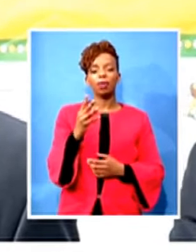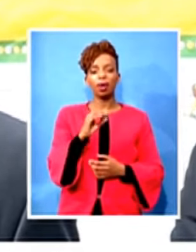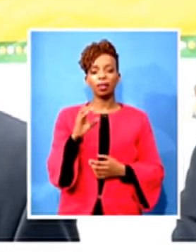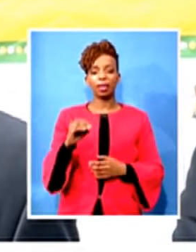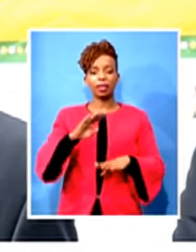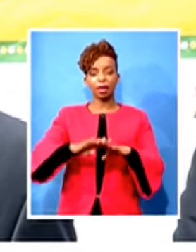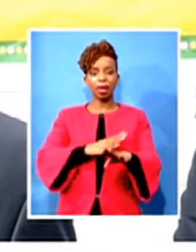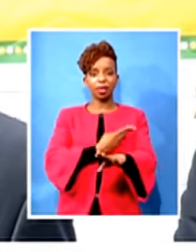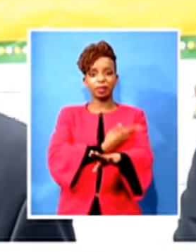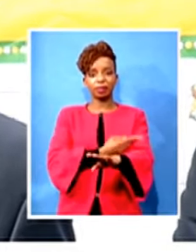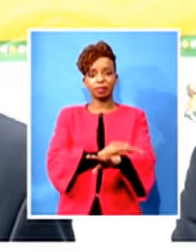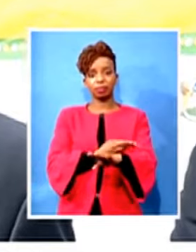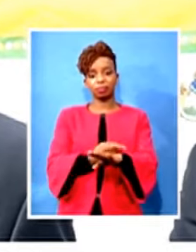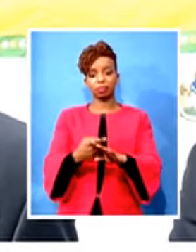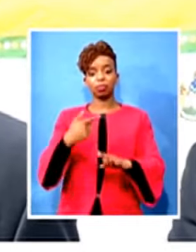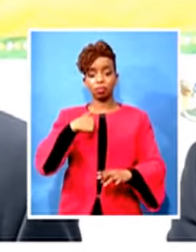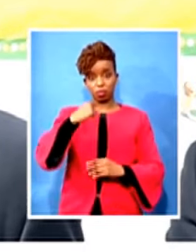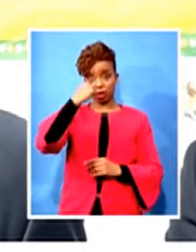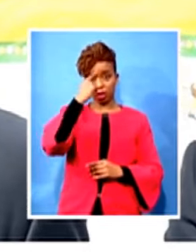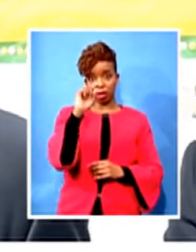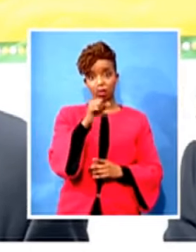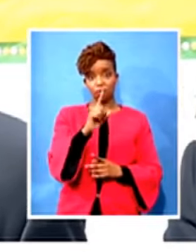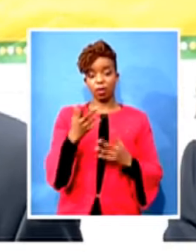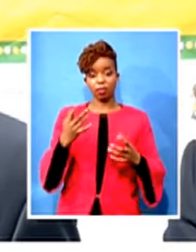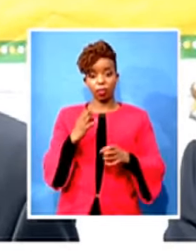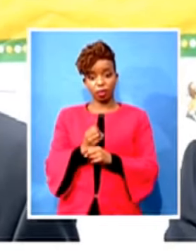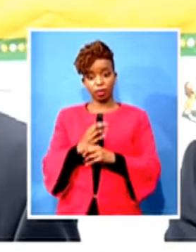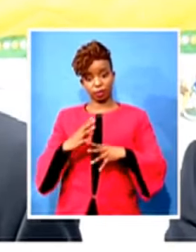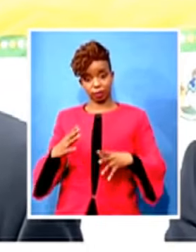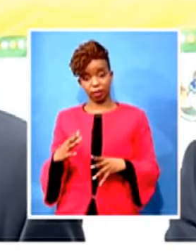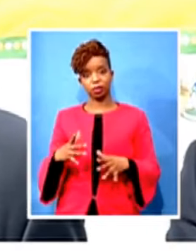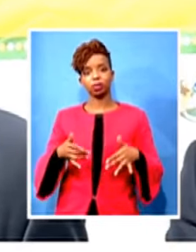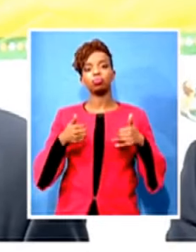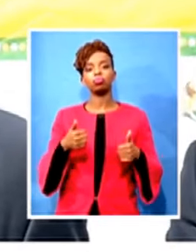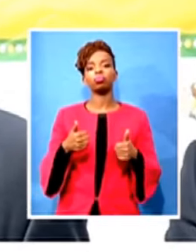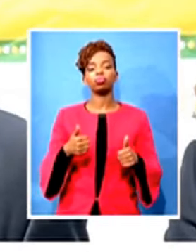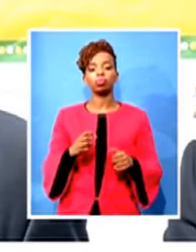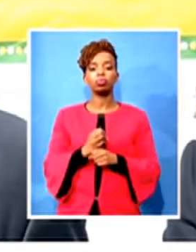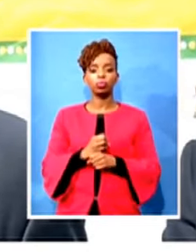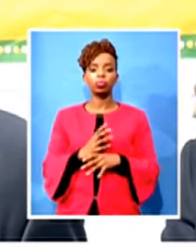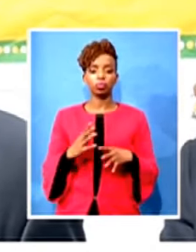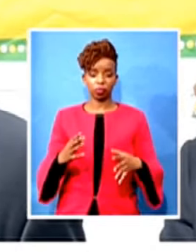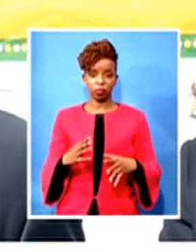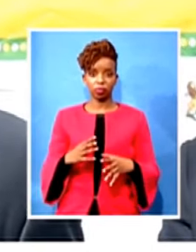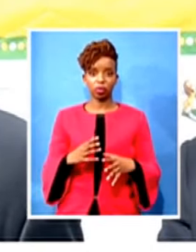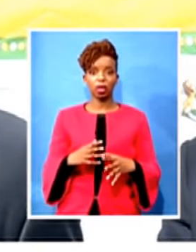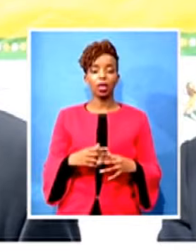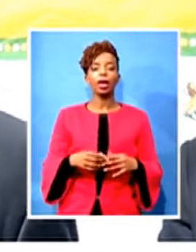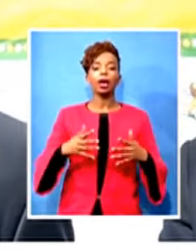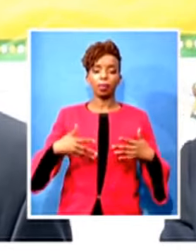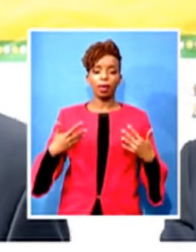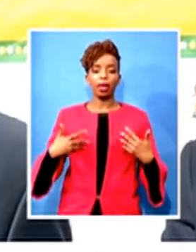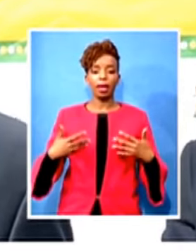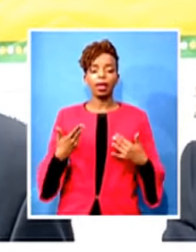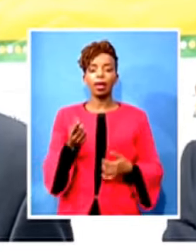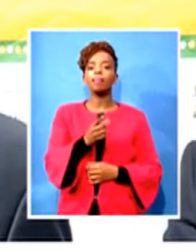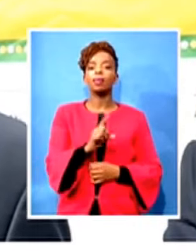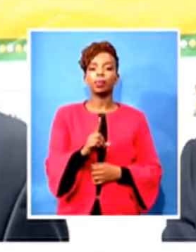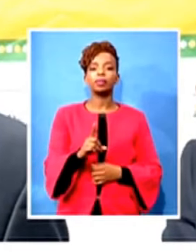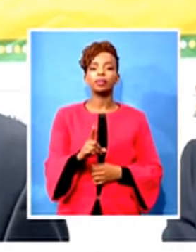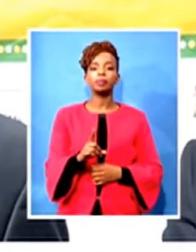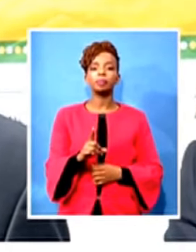good start to look at. And what I've been happy with is the fact that there's been a very